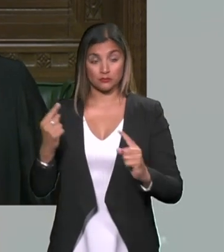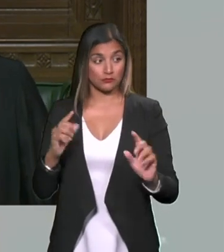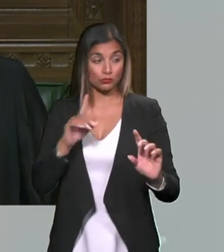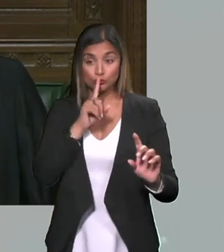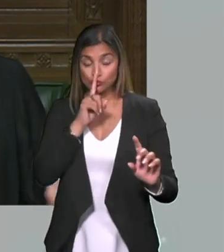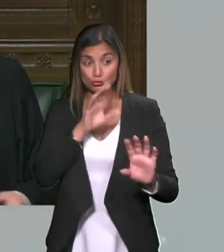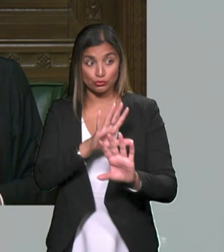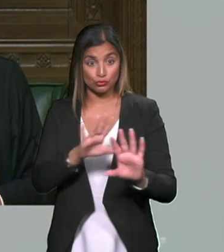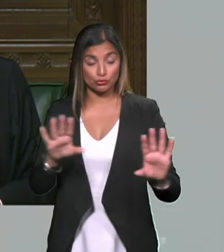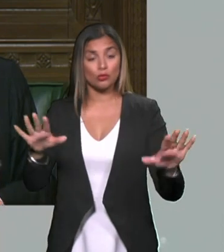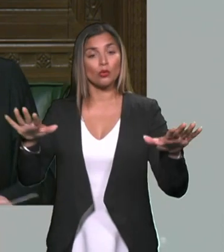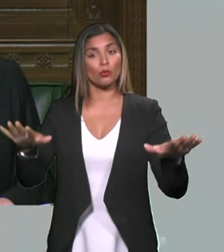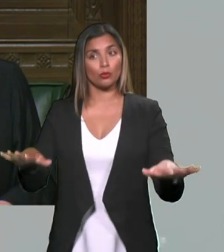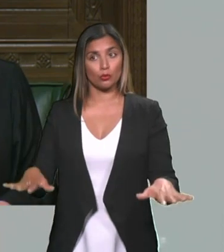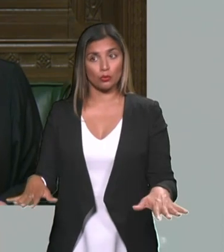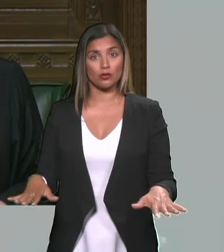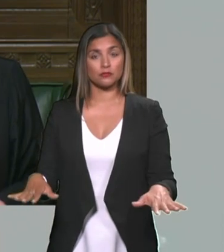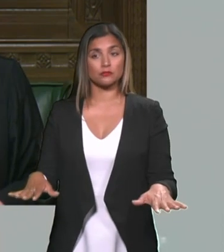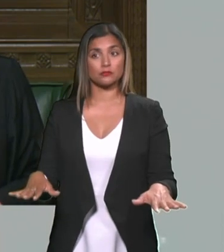Insurrection. Now then, let's just see if we can.